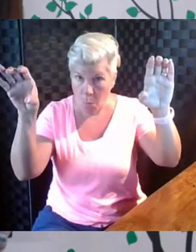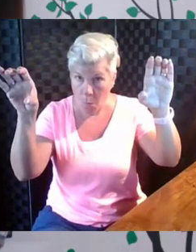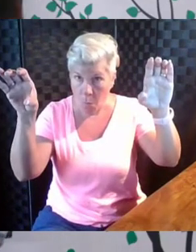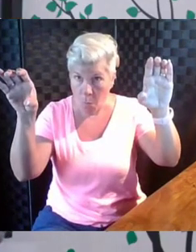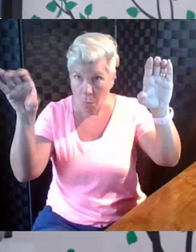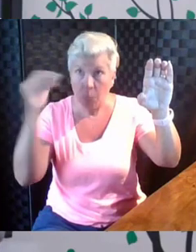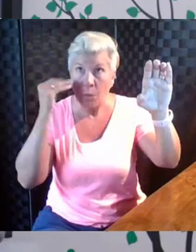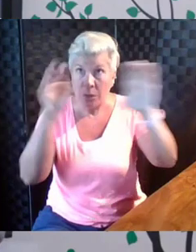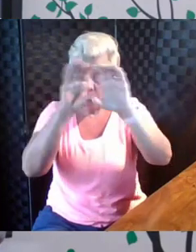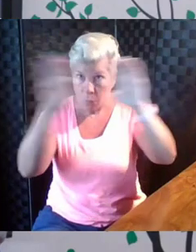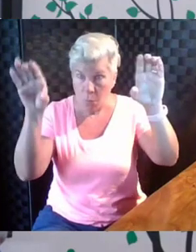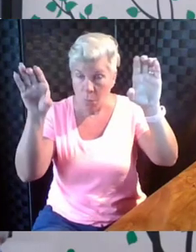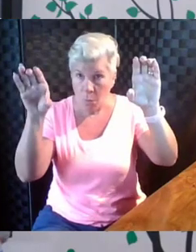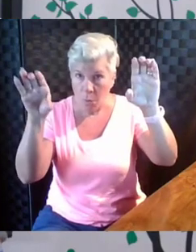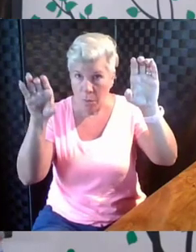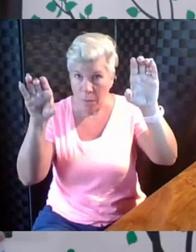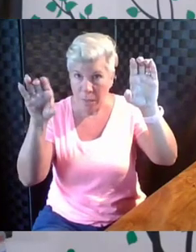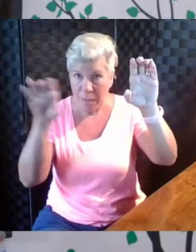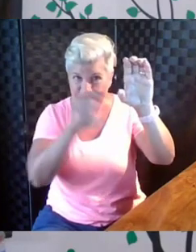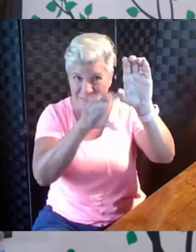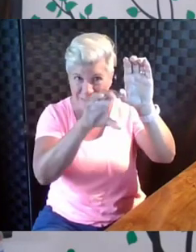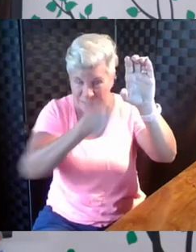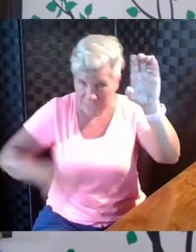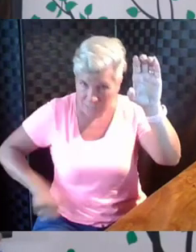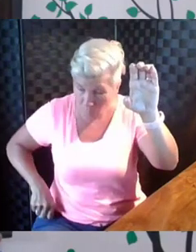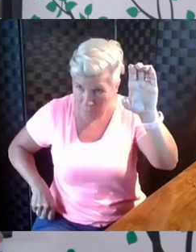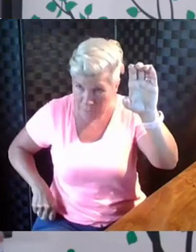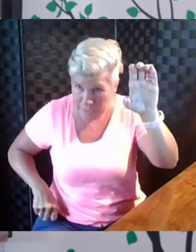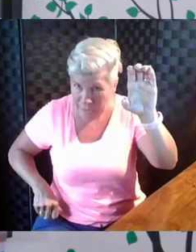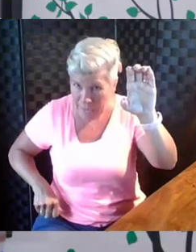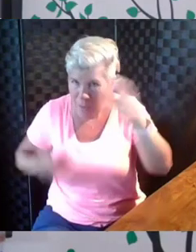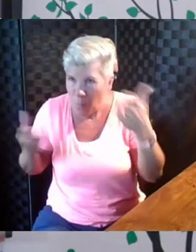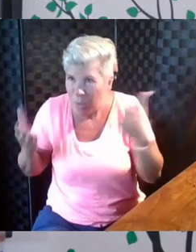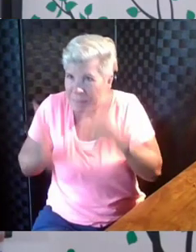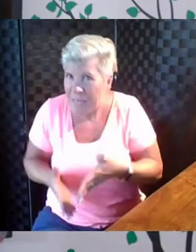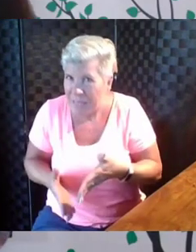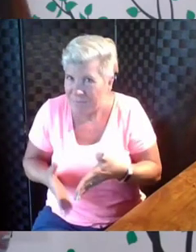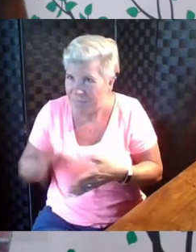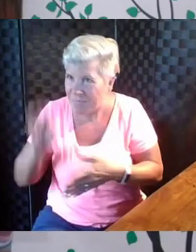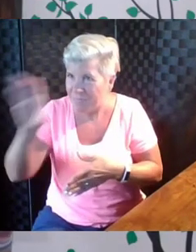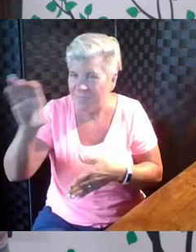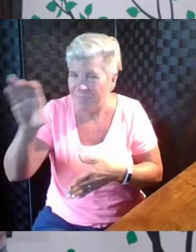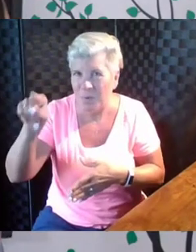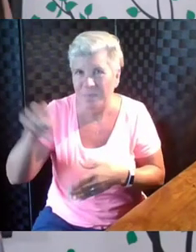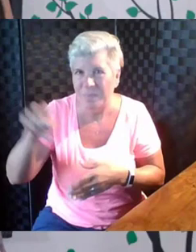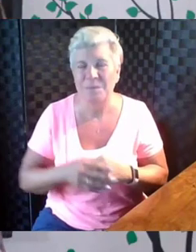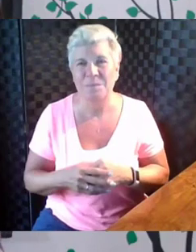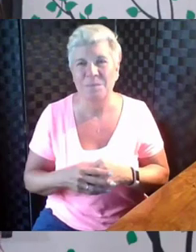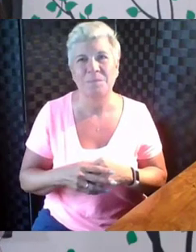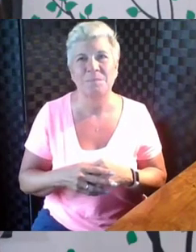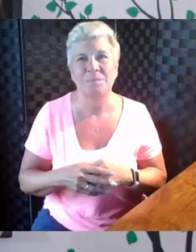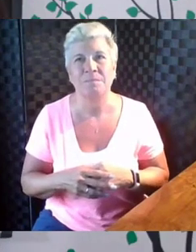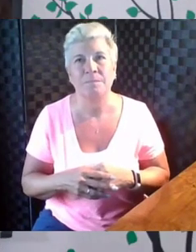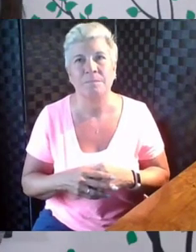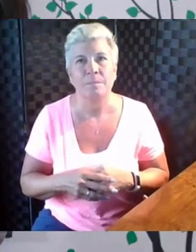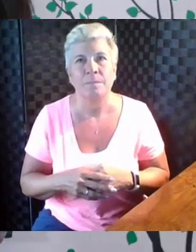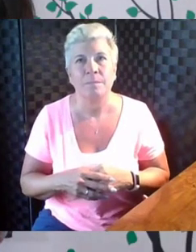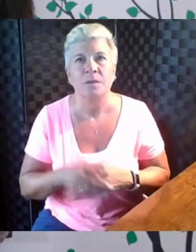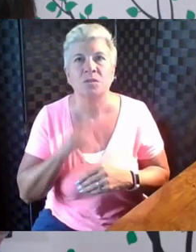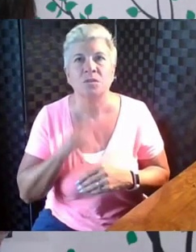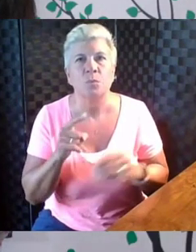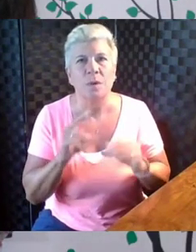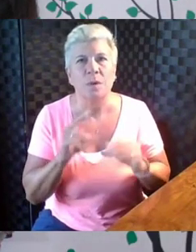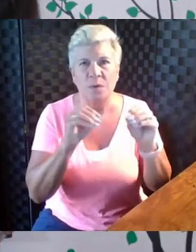what we know is the whole, take away the part we do know, and then we're left with the part that's missing. So if we plug in